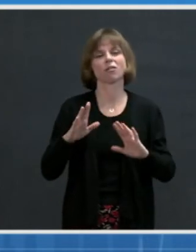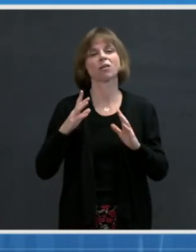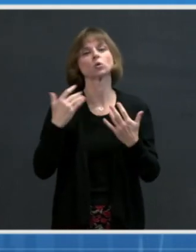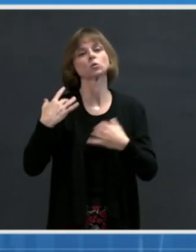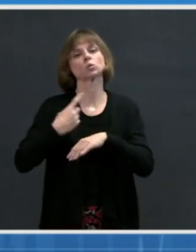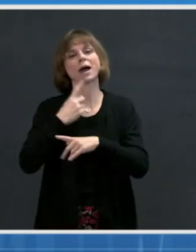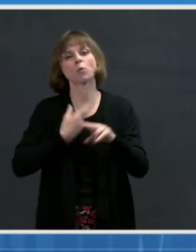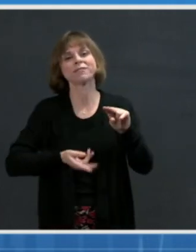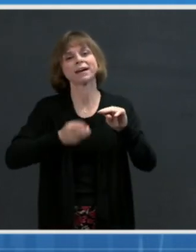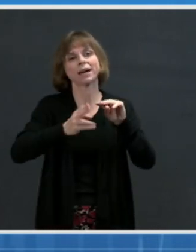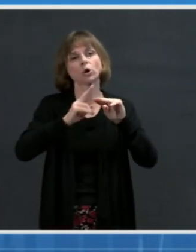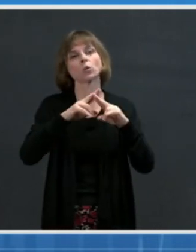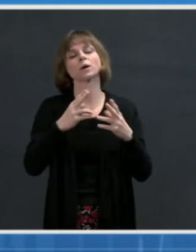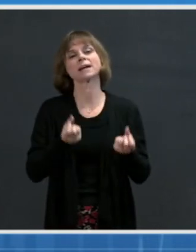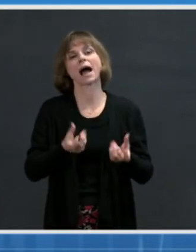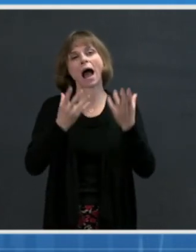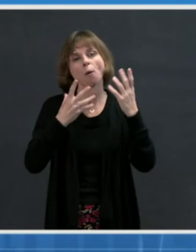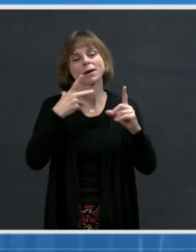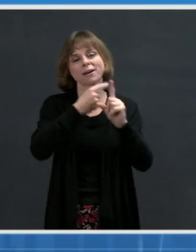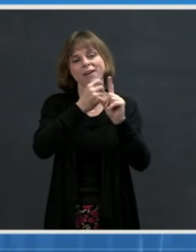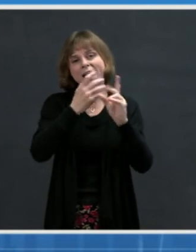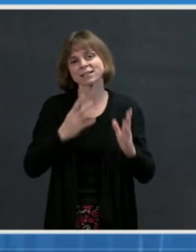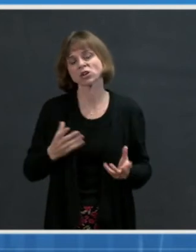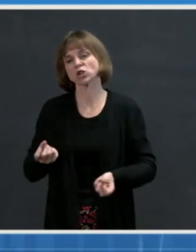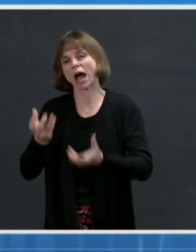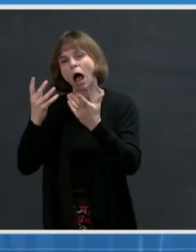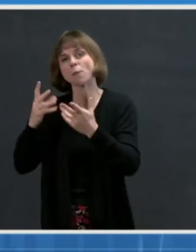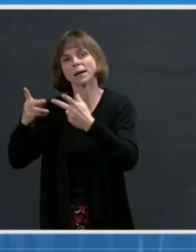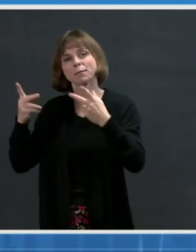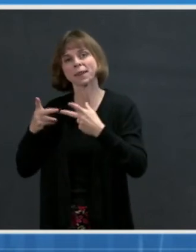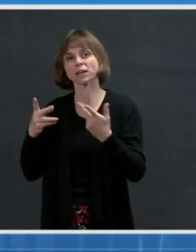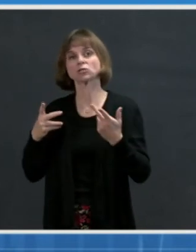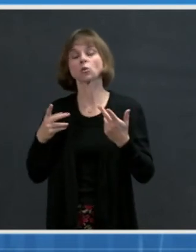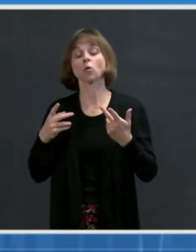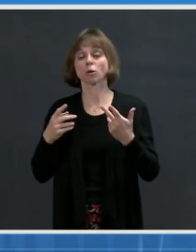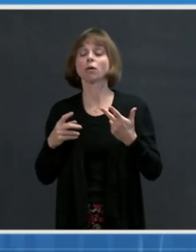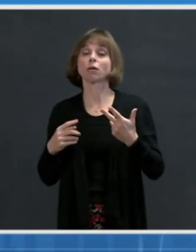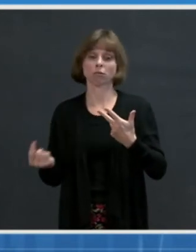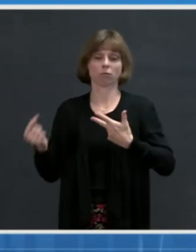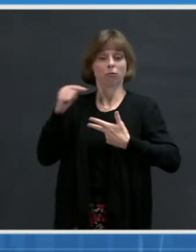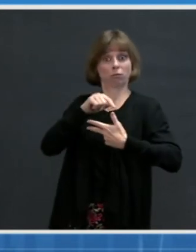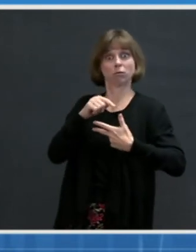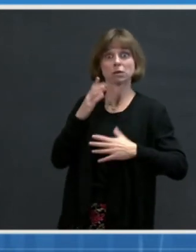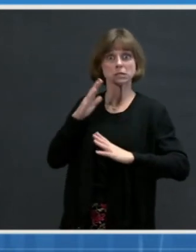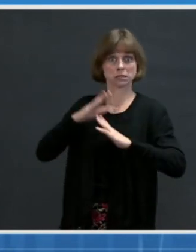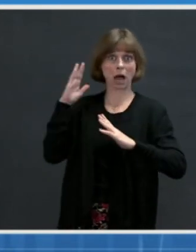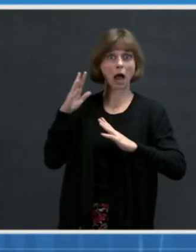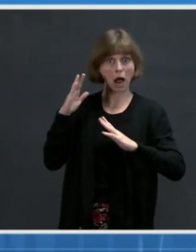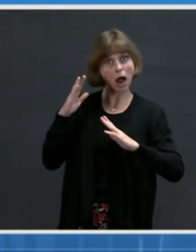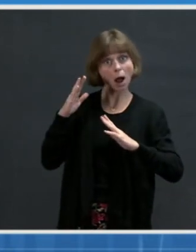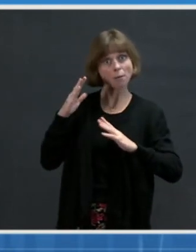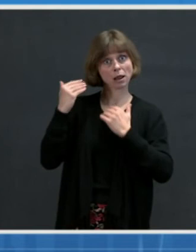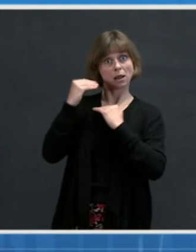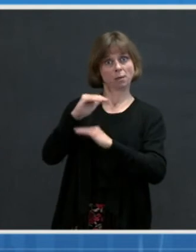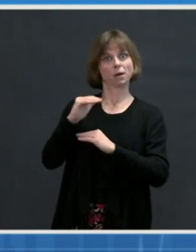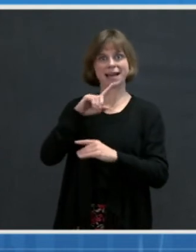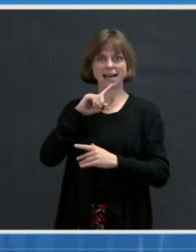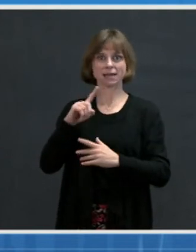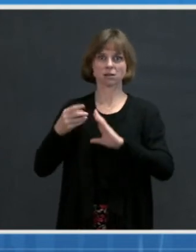number of vaccinators, that supply has been, as you suggest, the primary constraint. On